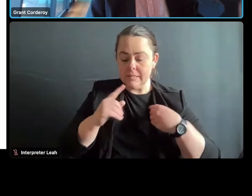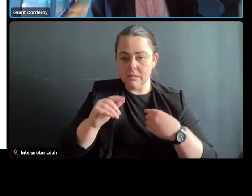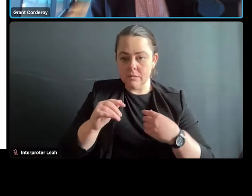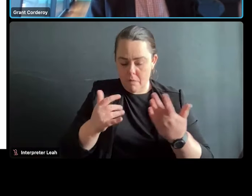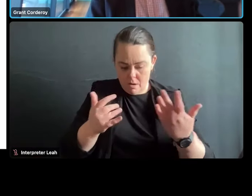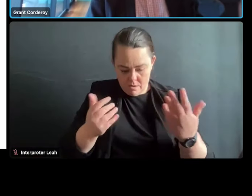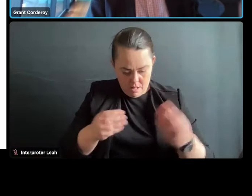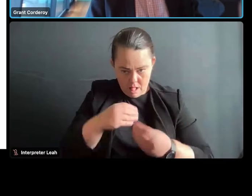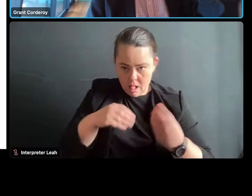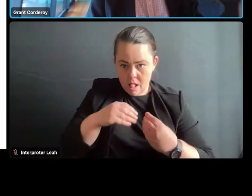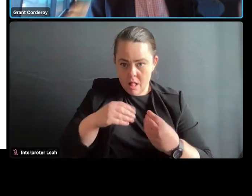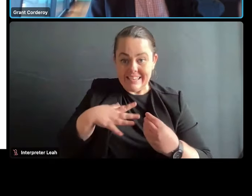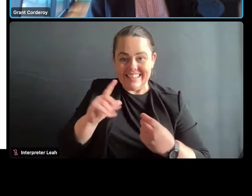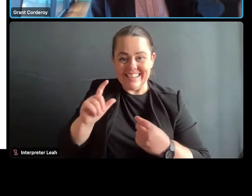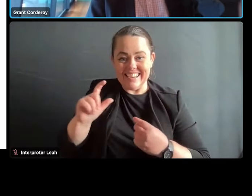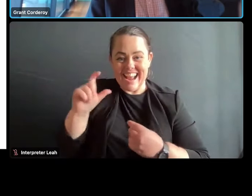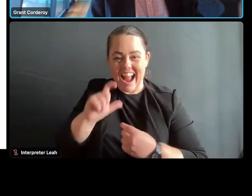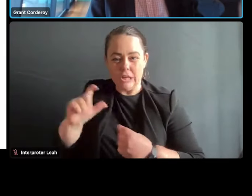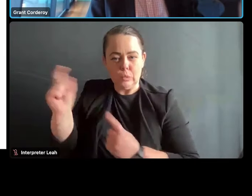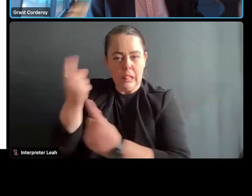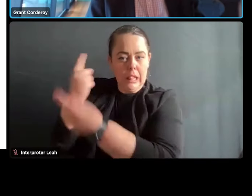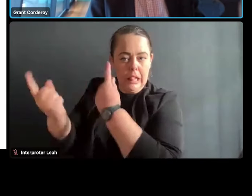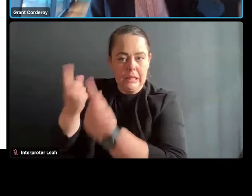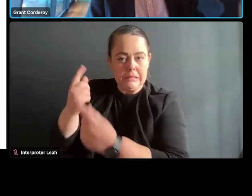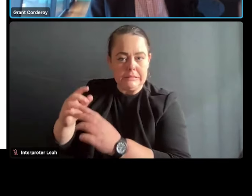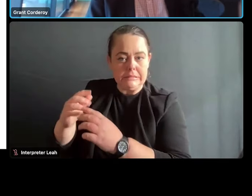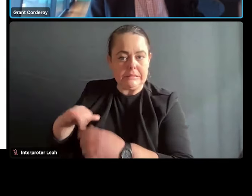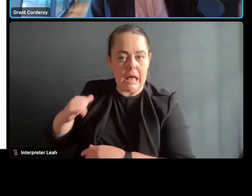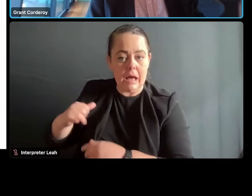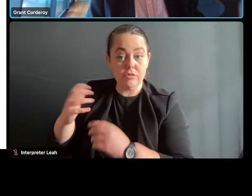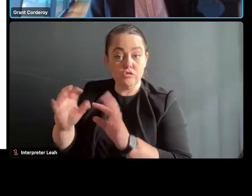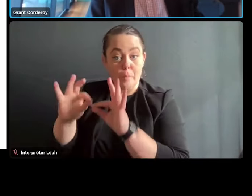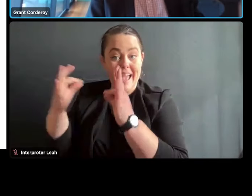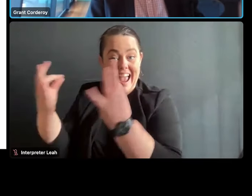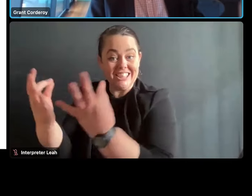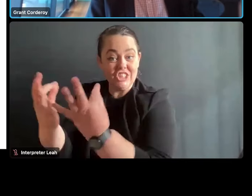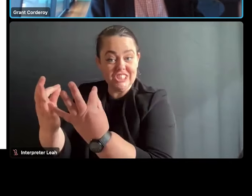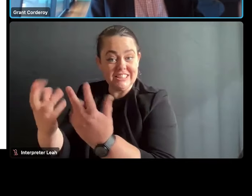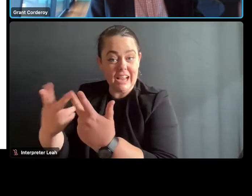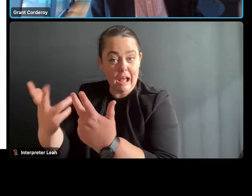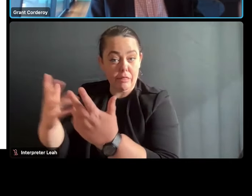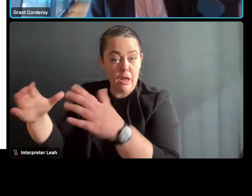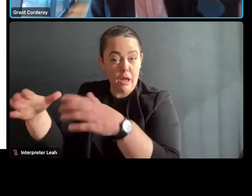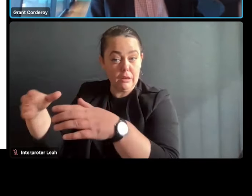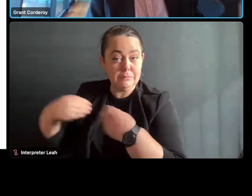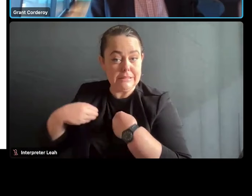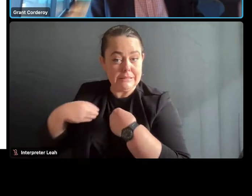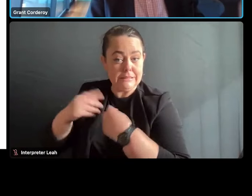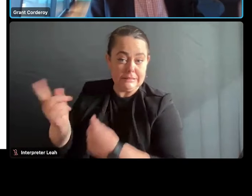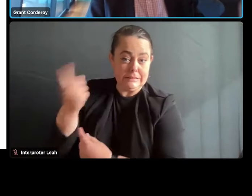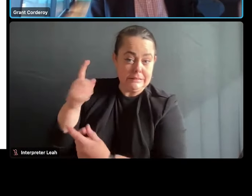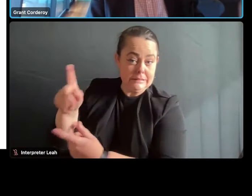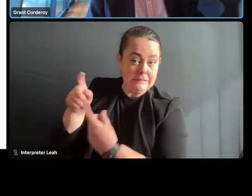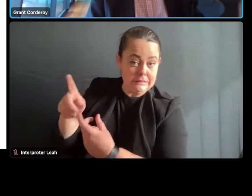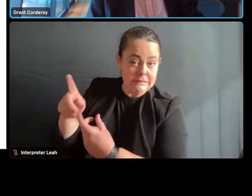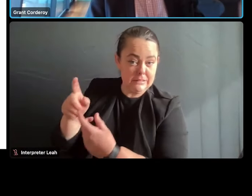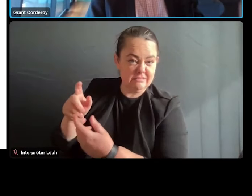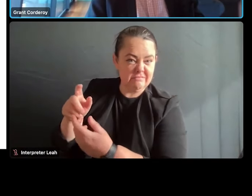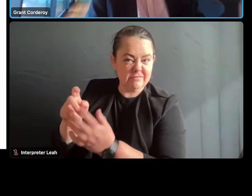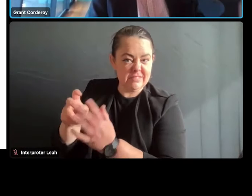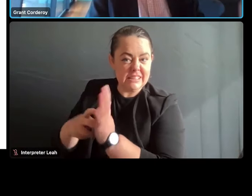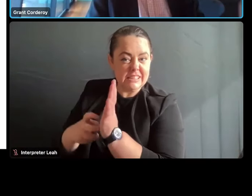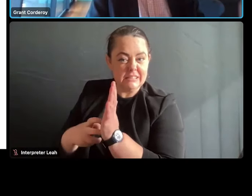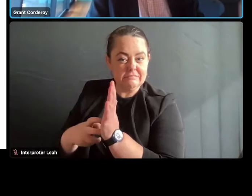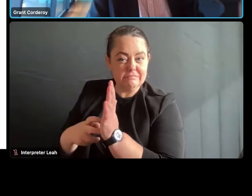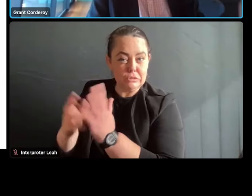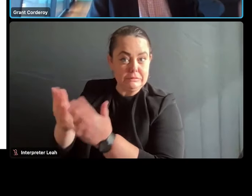care at the moment is staffing and getting staff. So what the agency staff is being a big impost on providers because they're